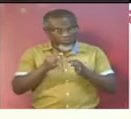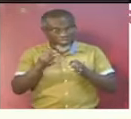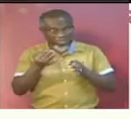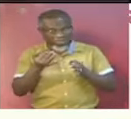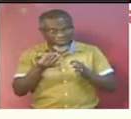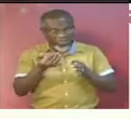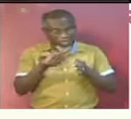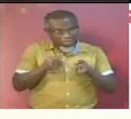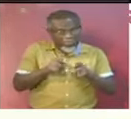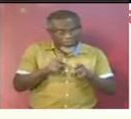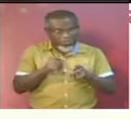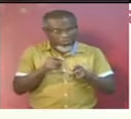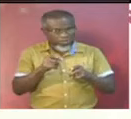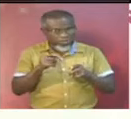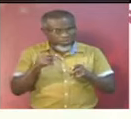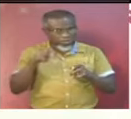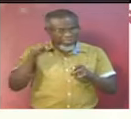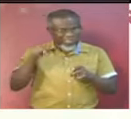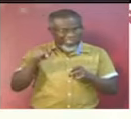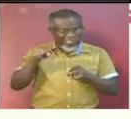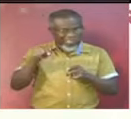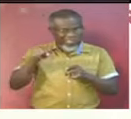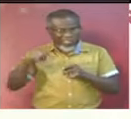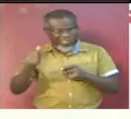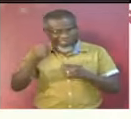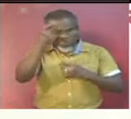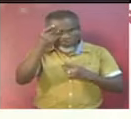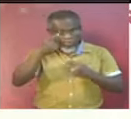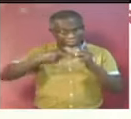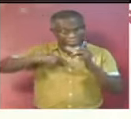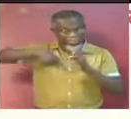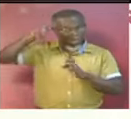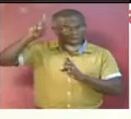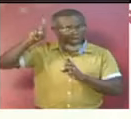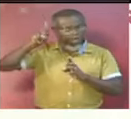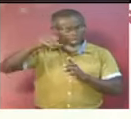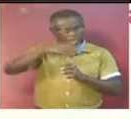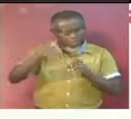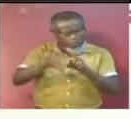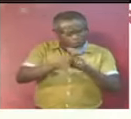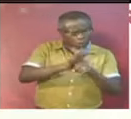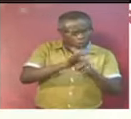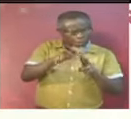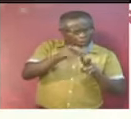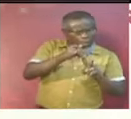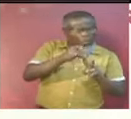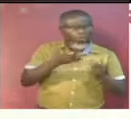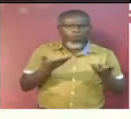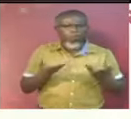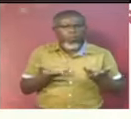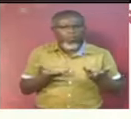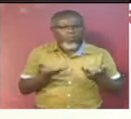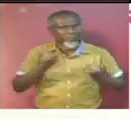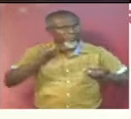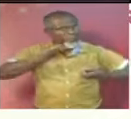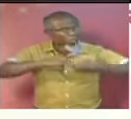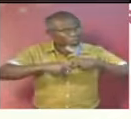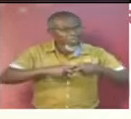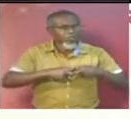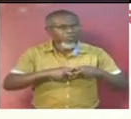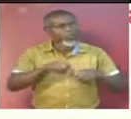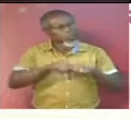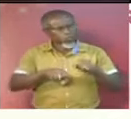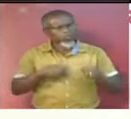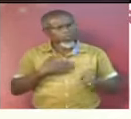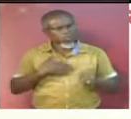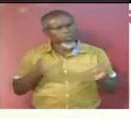infected with COVID-19. So yes, the system is functioning. It seems to be accessed on a fairly regular basis for the routine